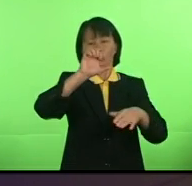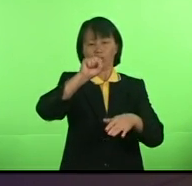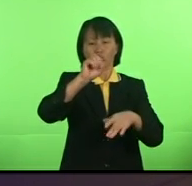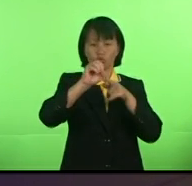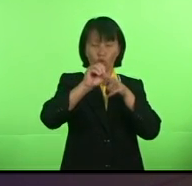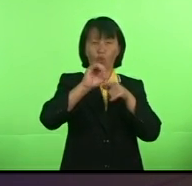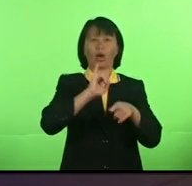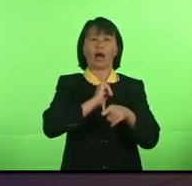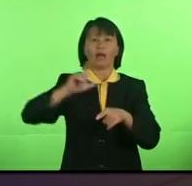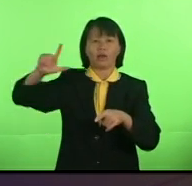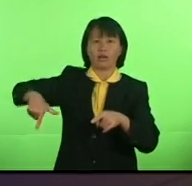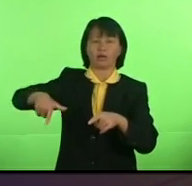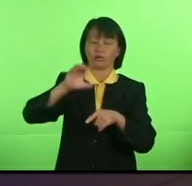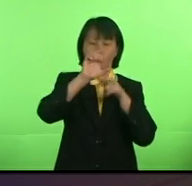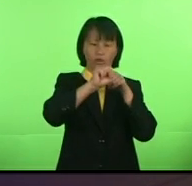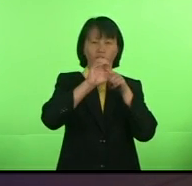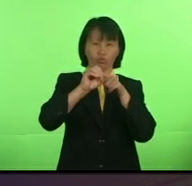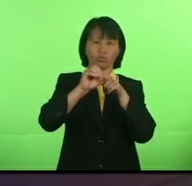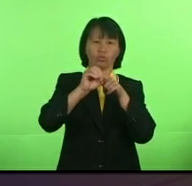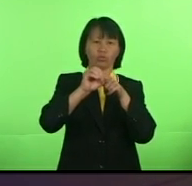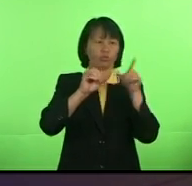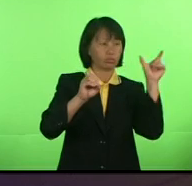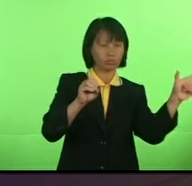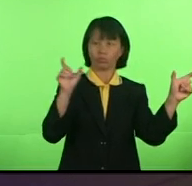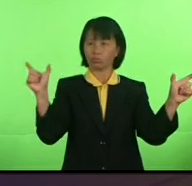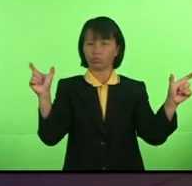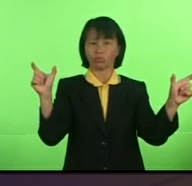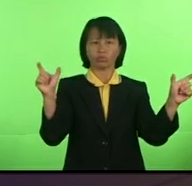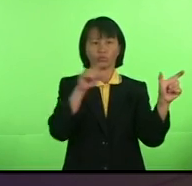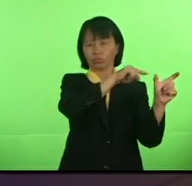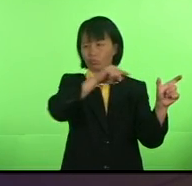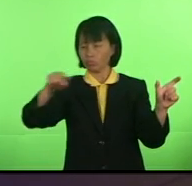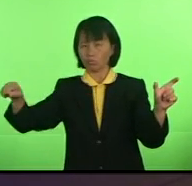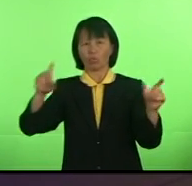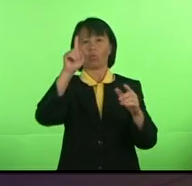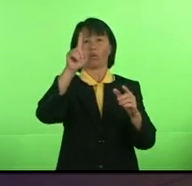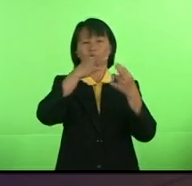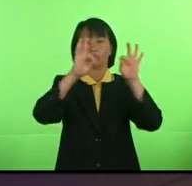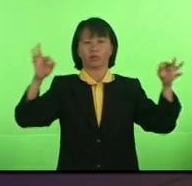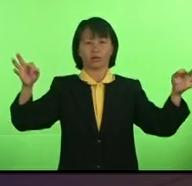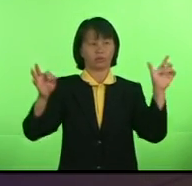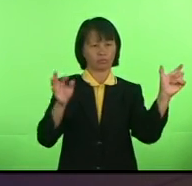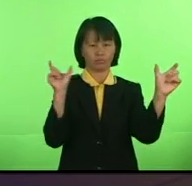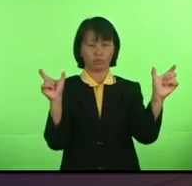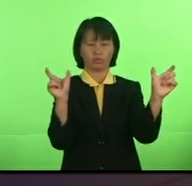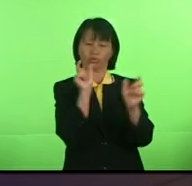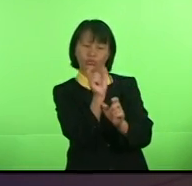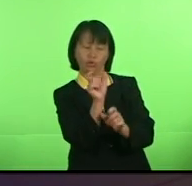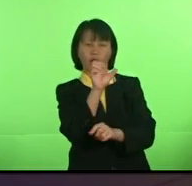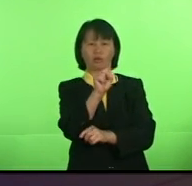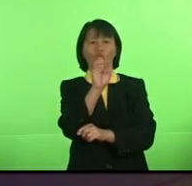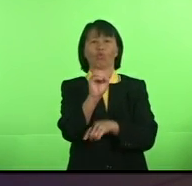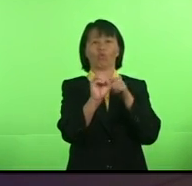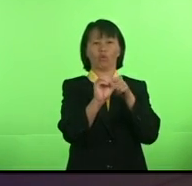late. So two sentences becoming to one sentence. So what else you